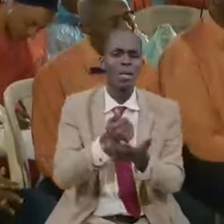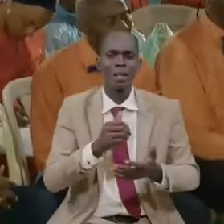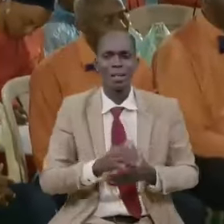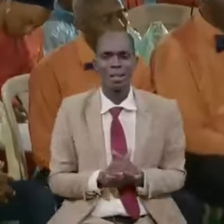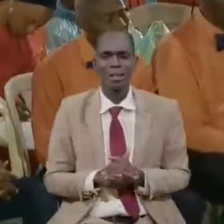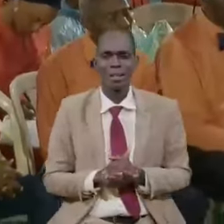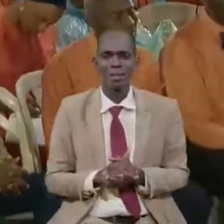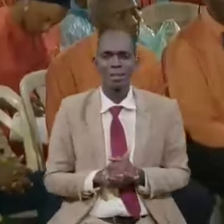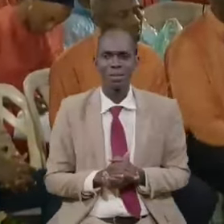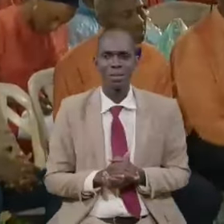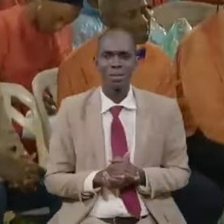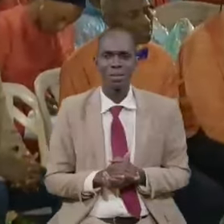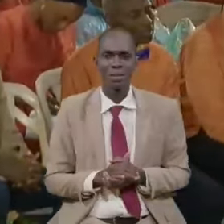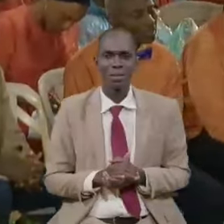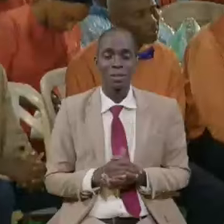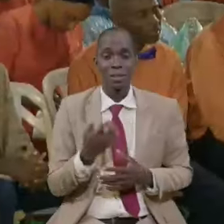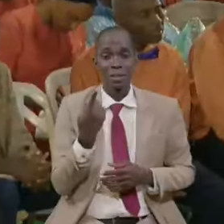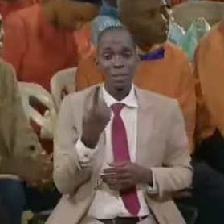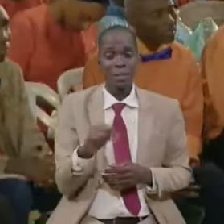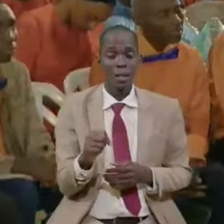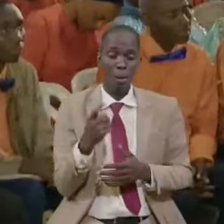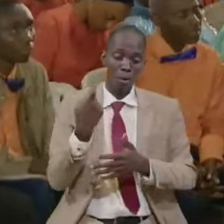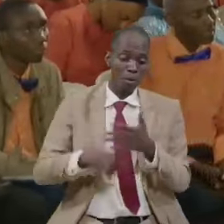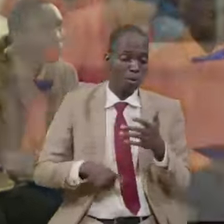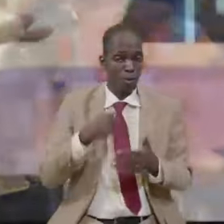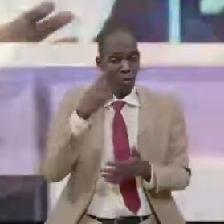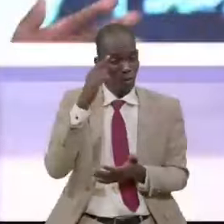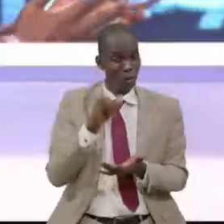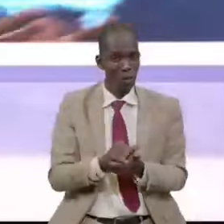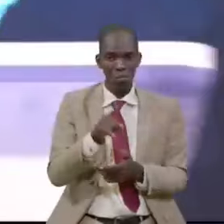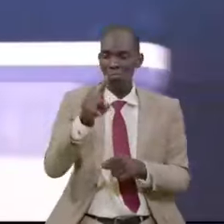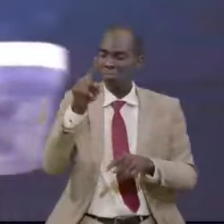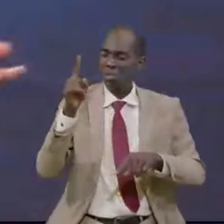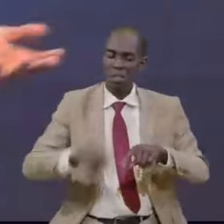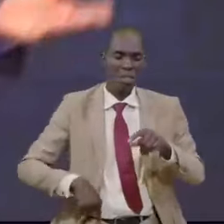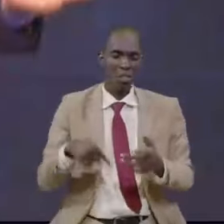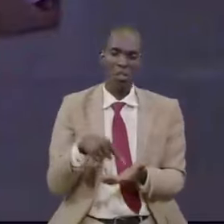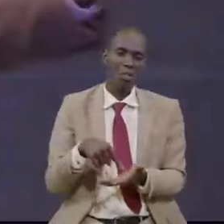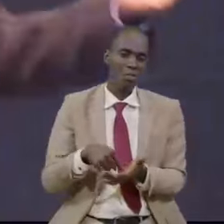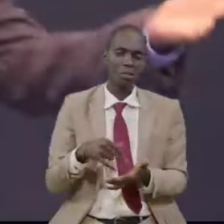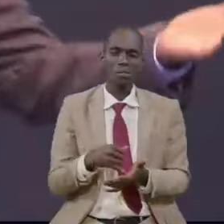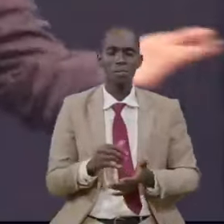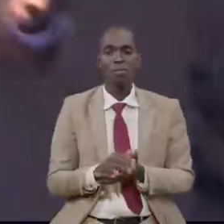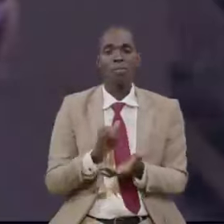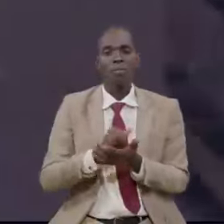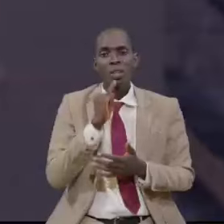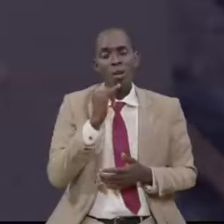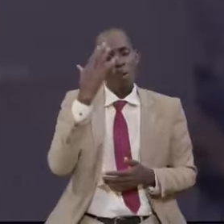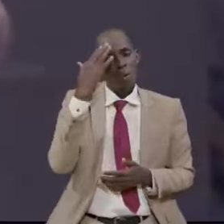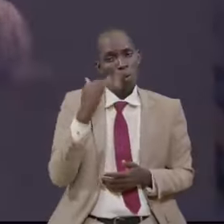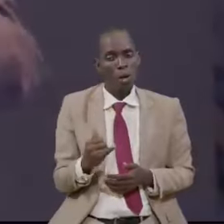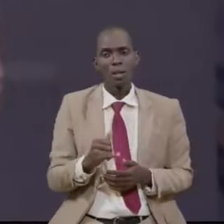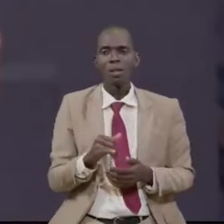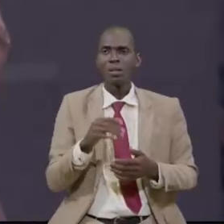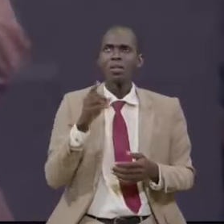The price of that, you cannot pay. That's why God said he cannot pay for that. She cannot pay